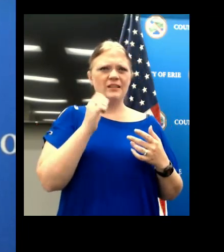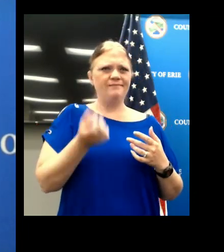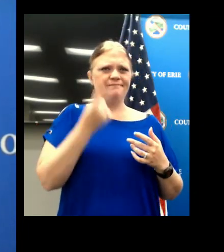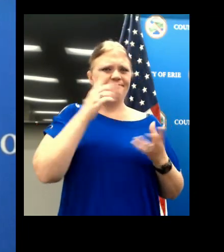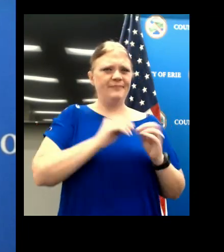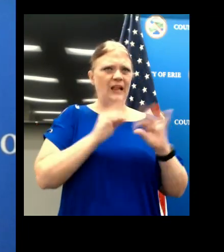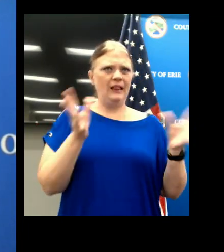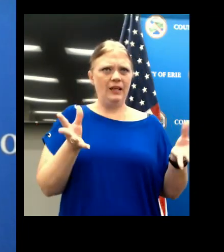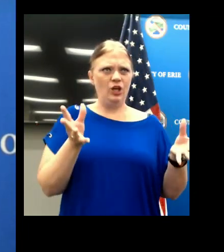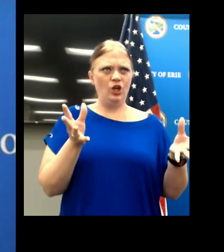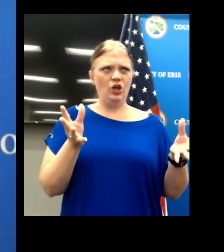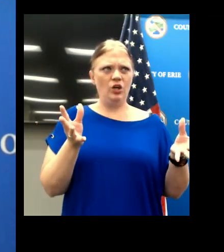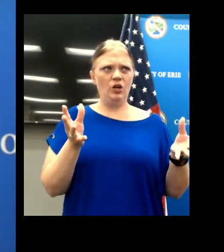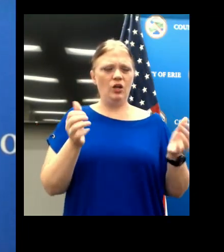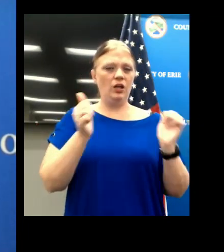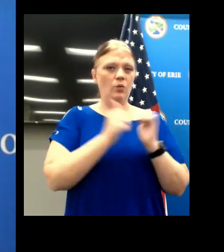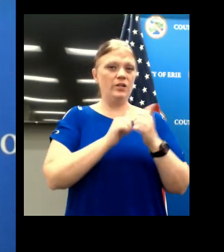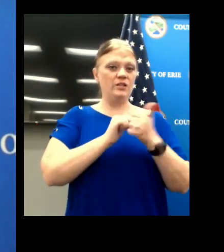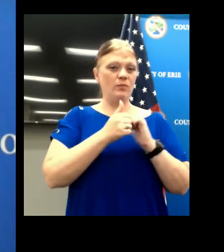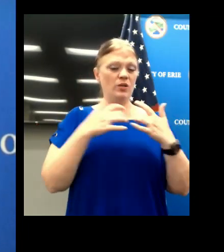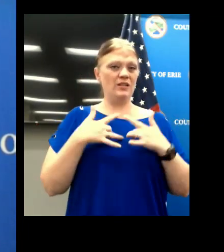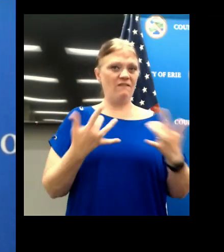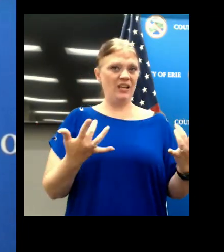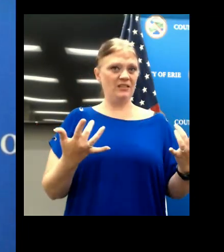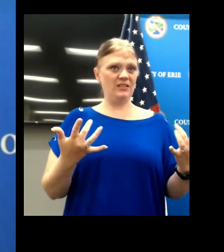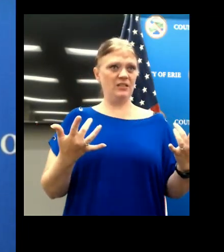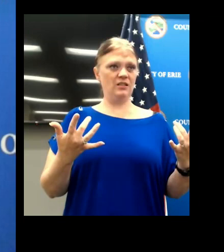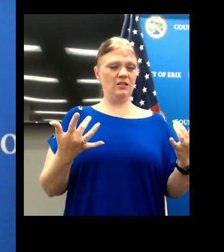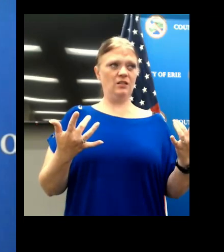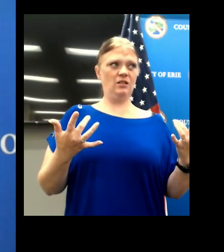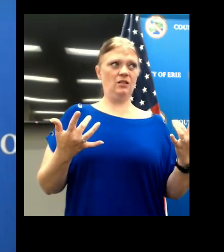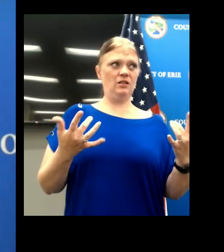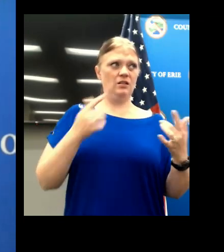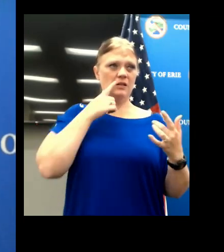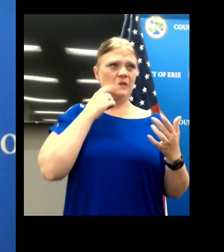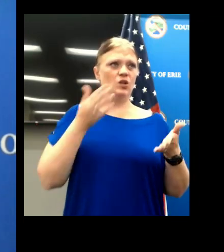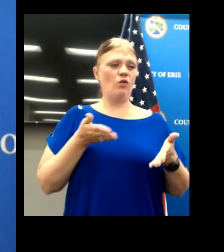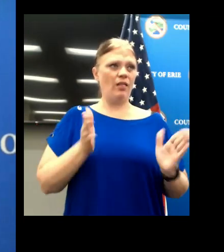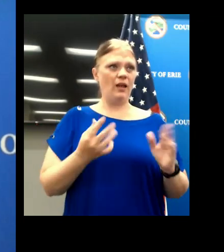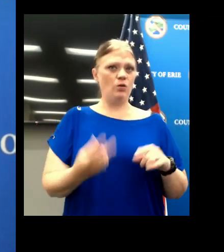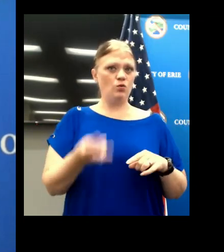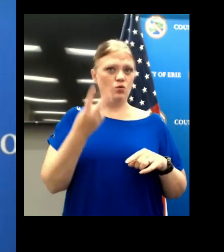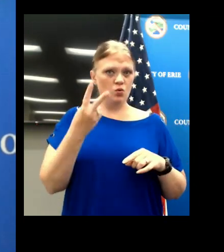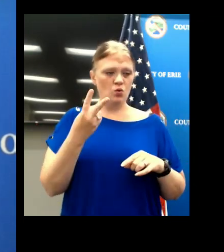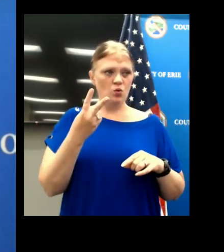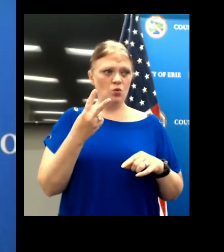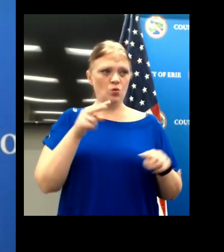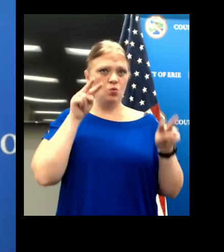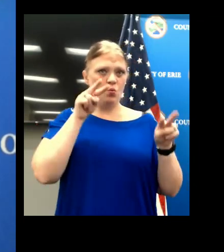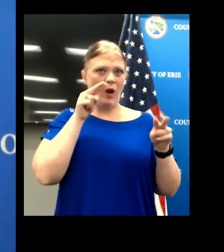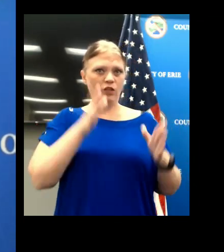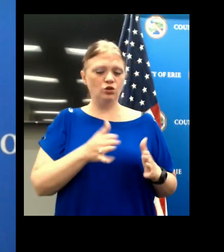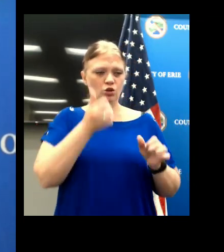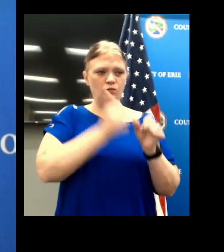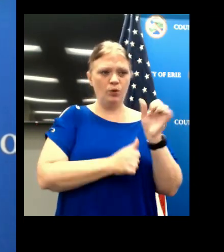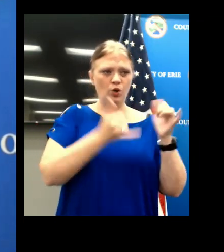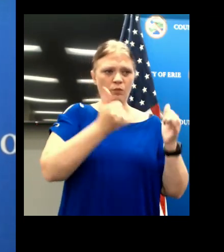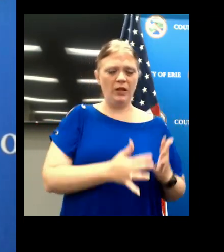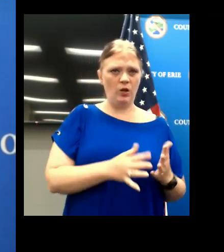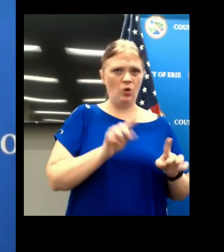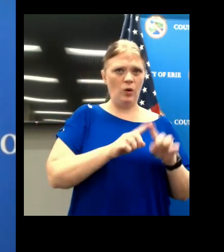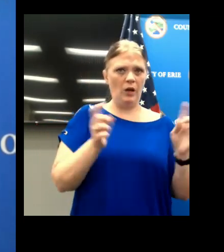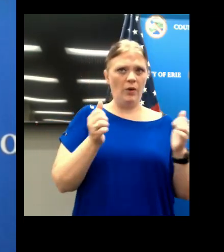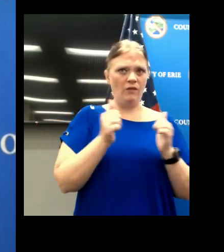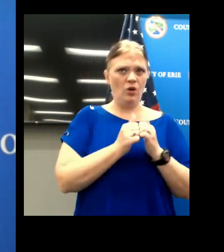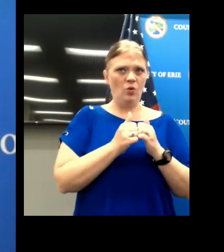that usually with youth sports events, you're allowed 2 spectators per player. However, with